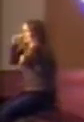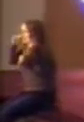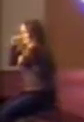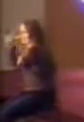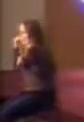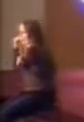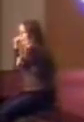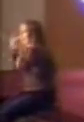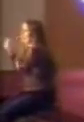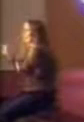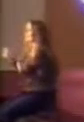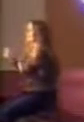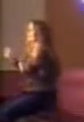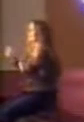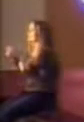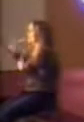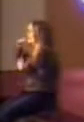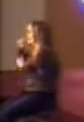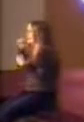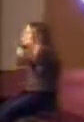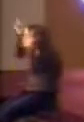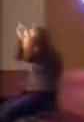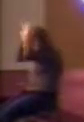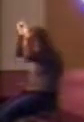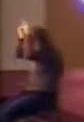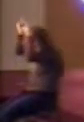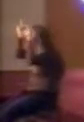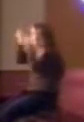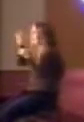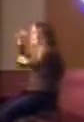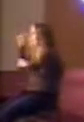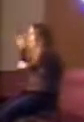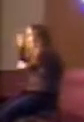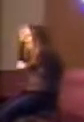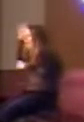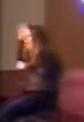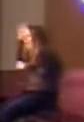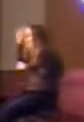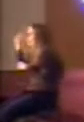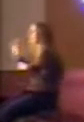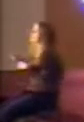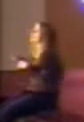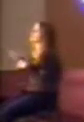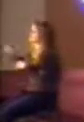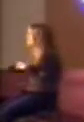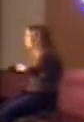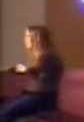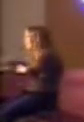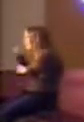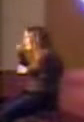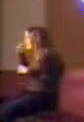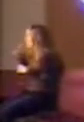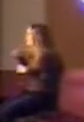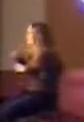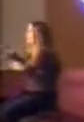got that spiky blonde hair, really cool. He's an innovator. He's a little dude that just wants to create stuff. And